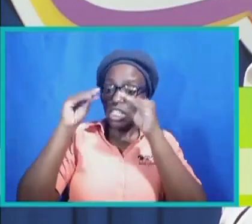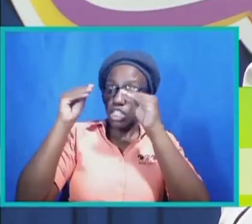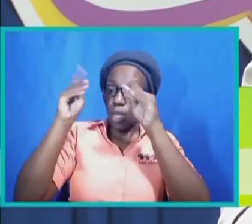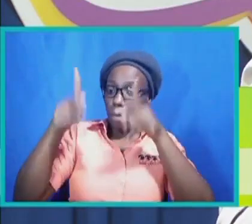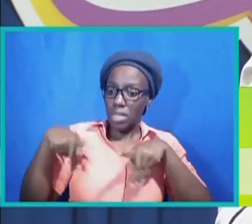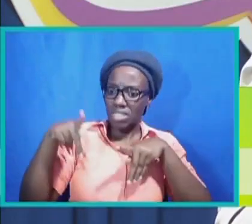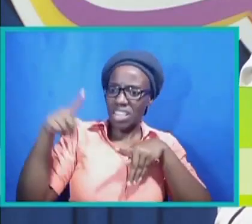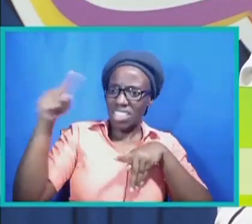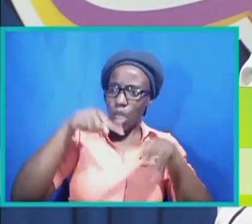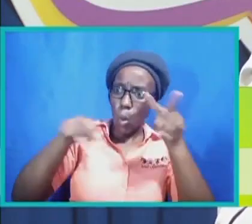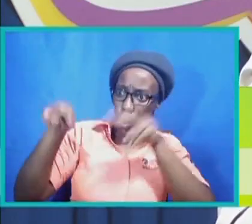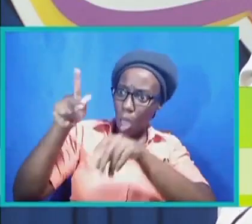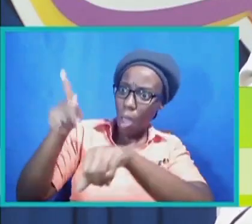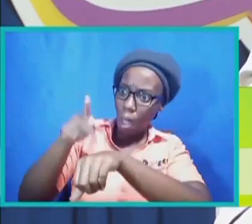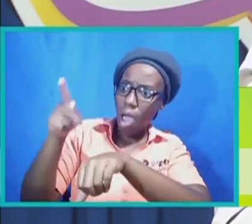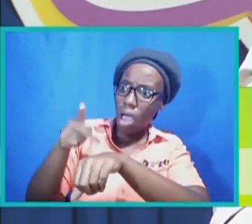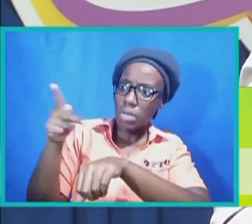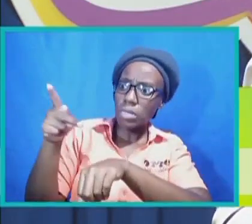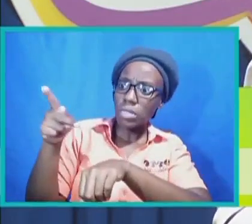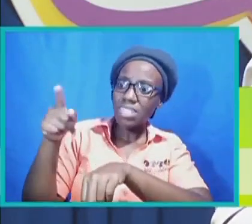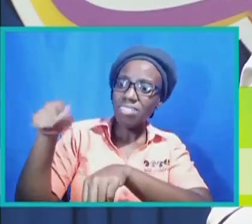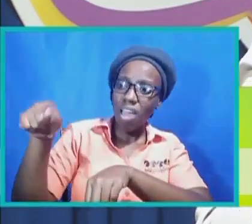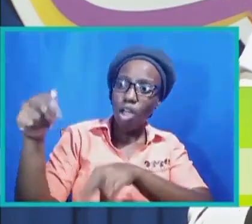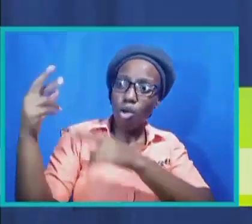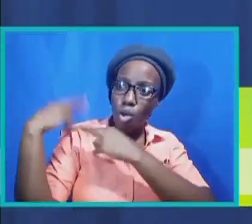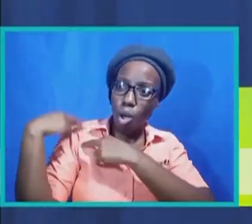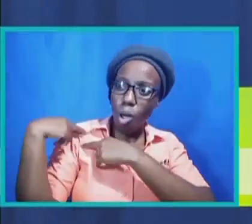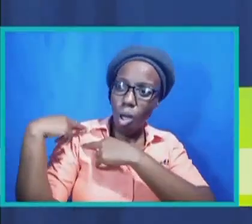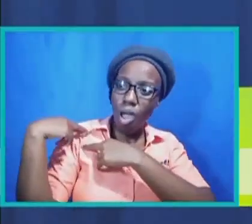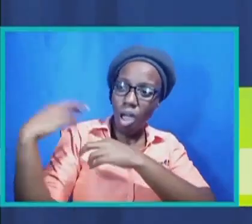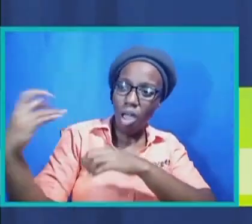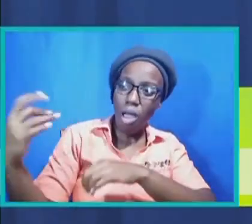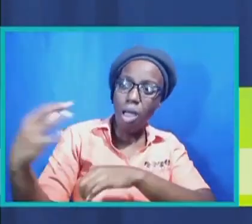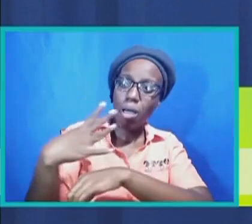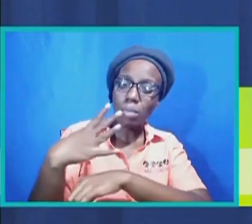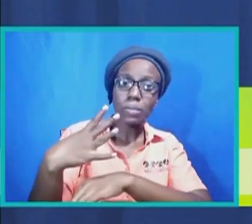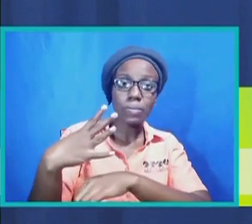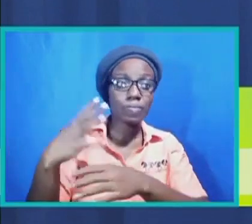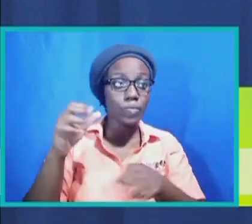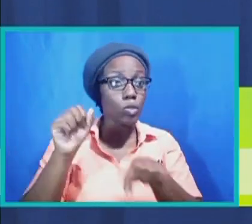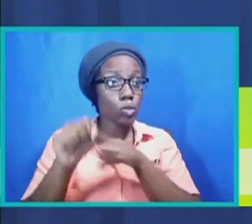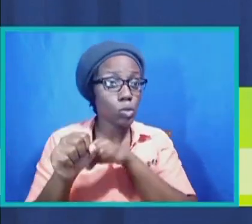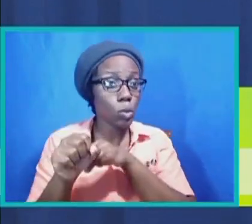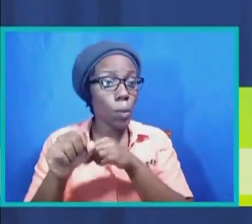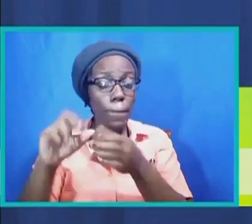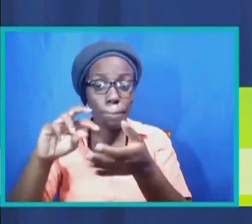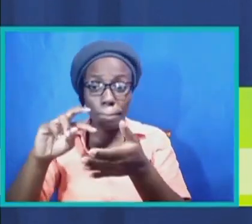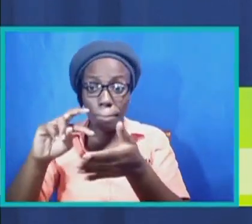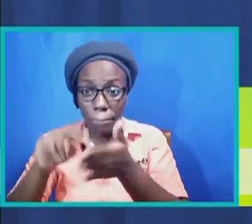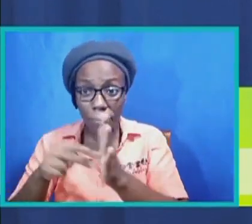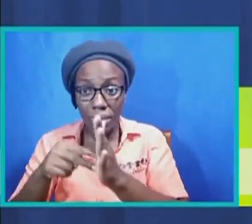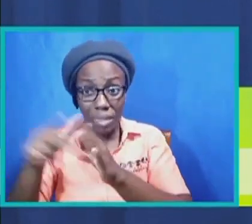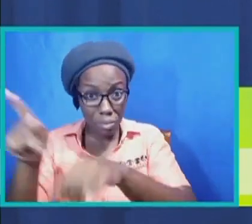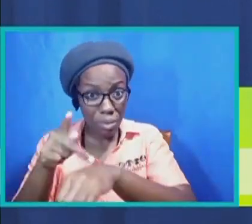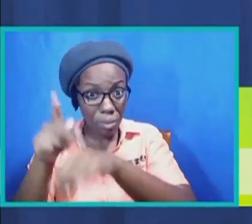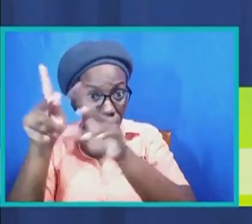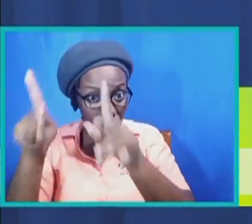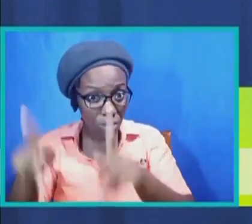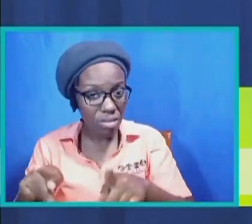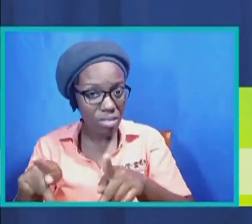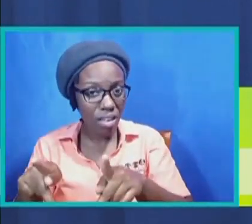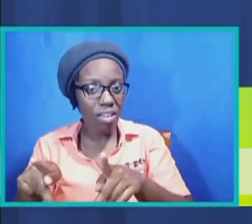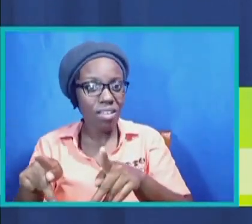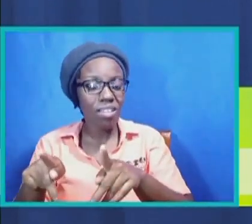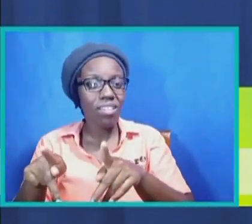as a manager. I also see as an advocate. As an advocate, but they must be able to say, I'm going to talk to the principal, because I know